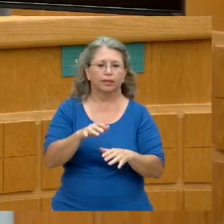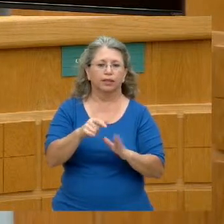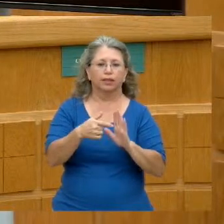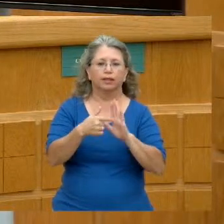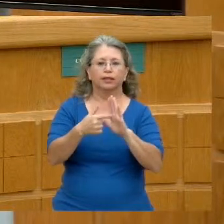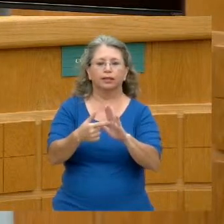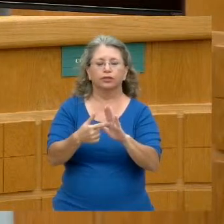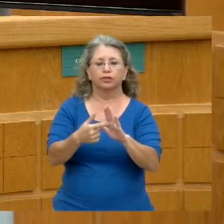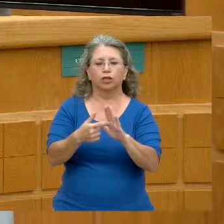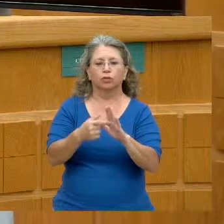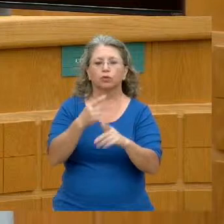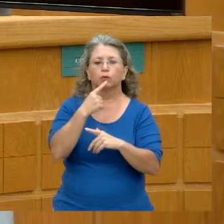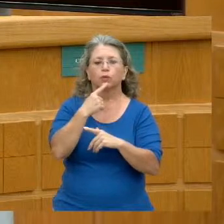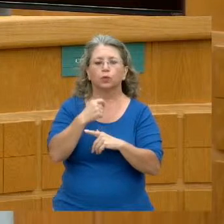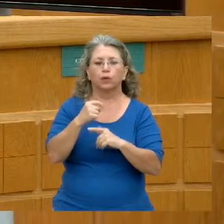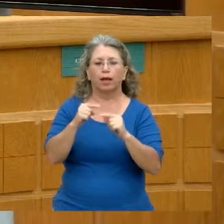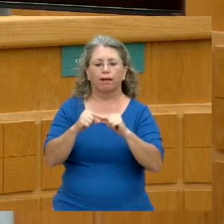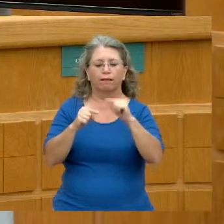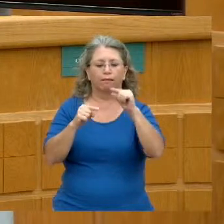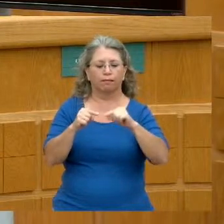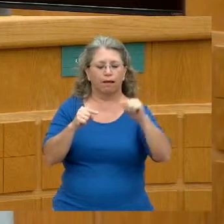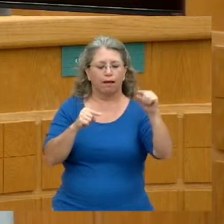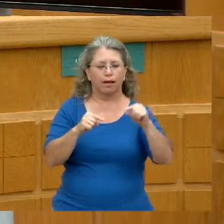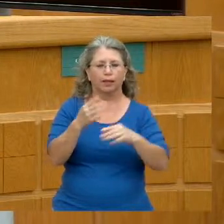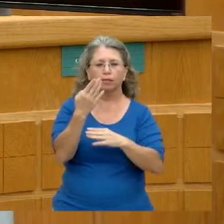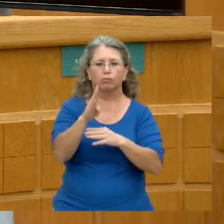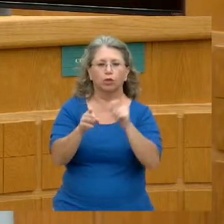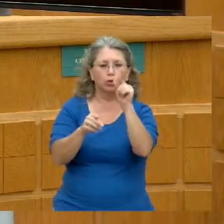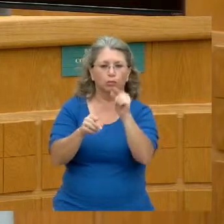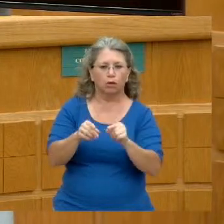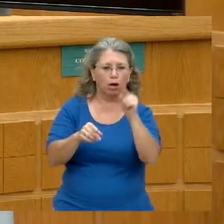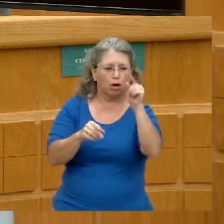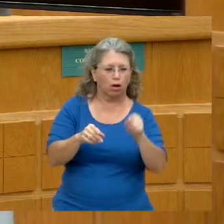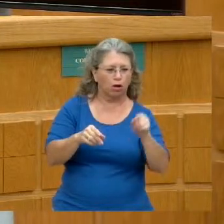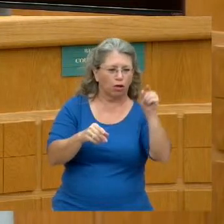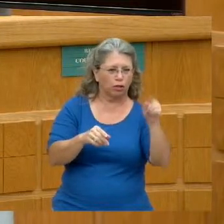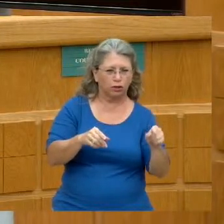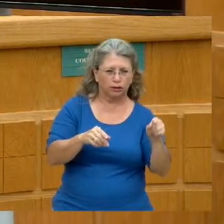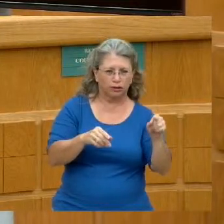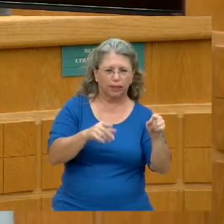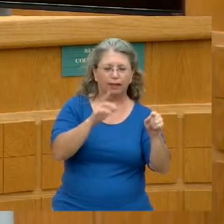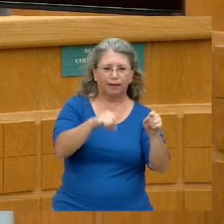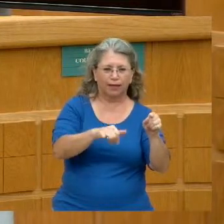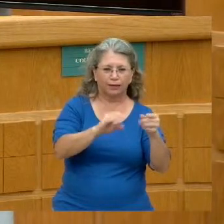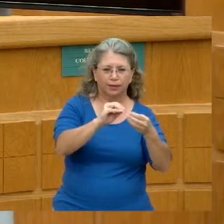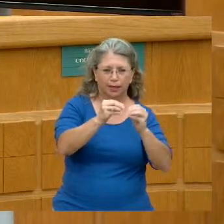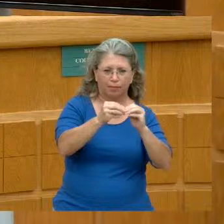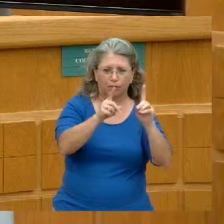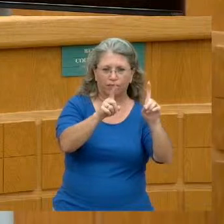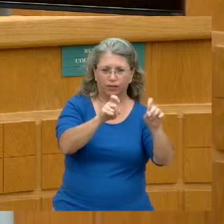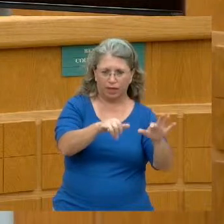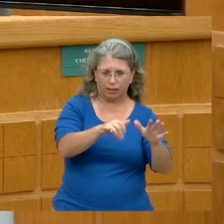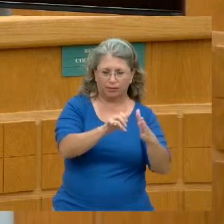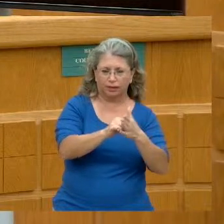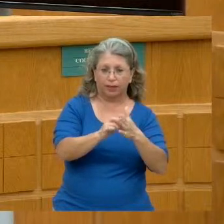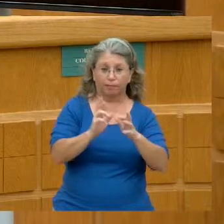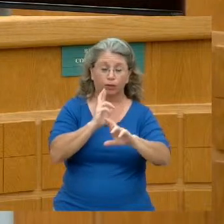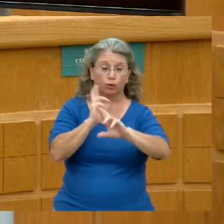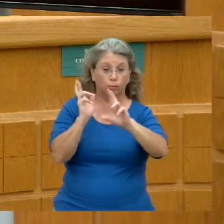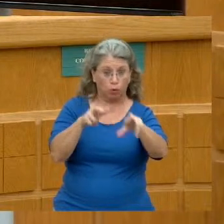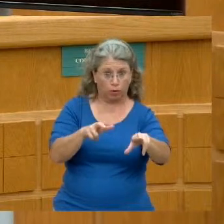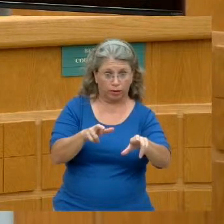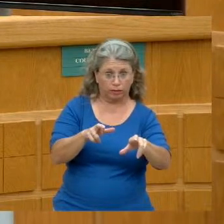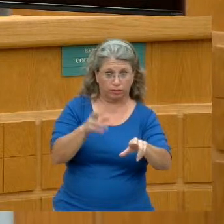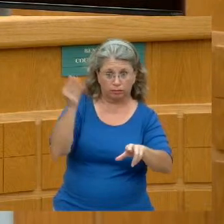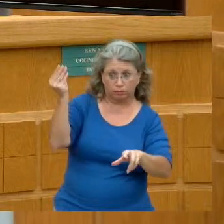the red line and the blue bars. Those are the blue bars going up and down are the tests that have been reported. It's